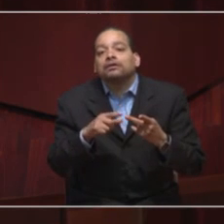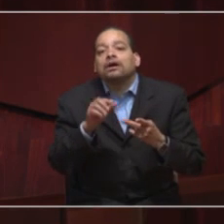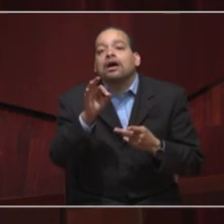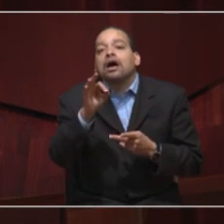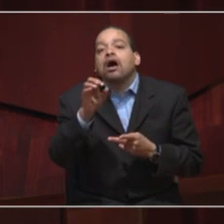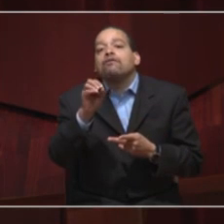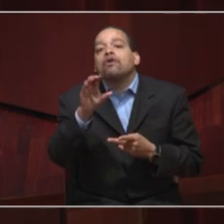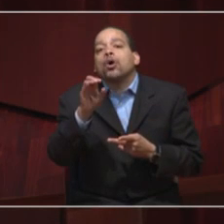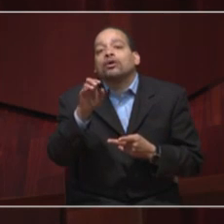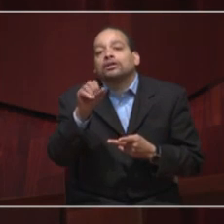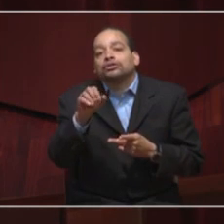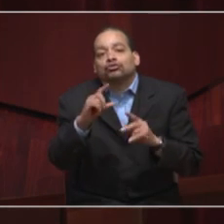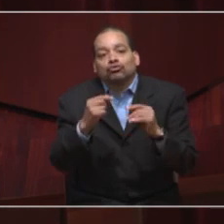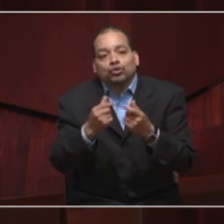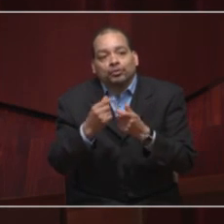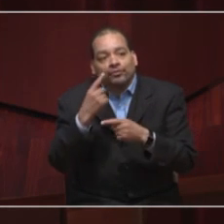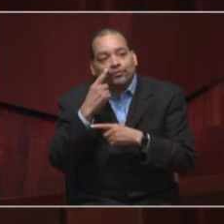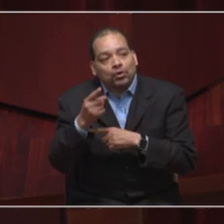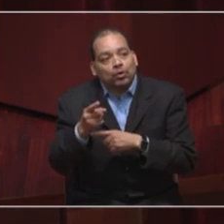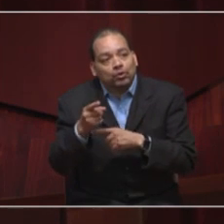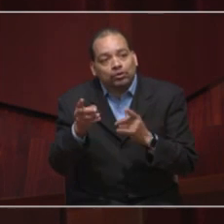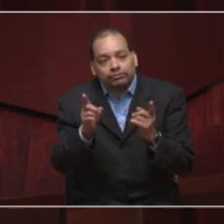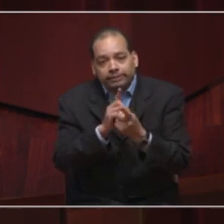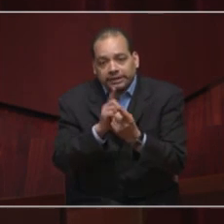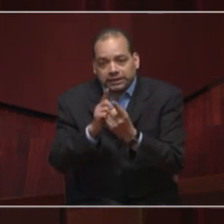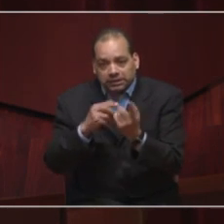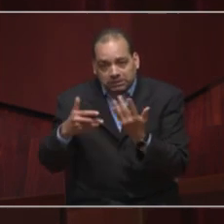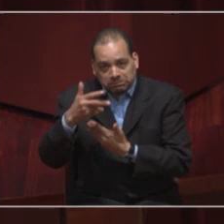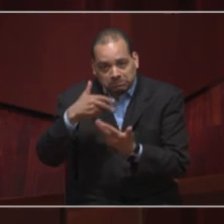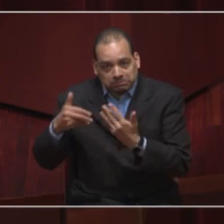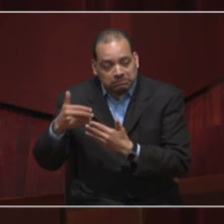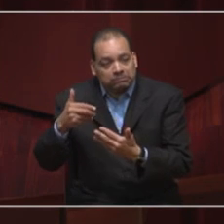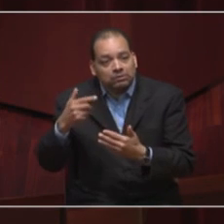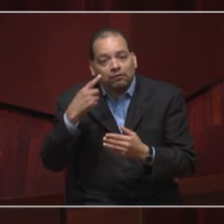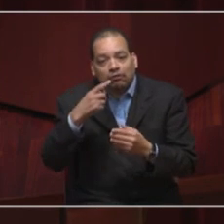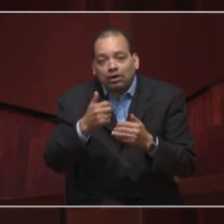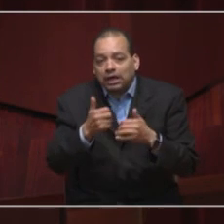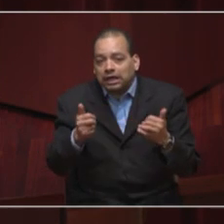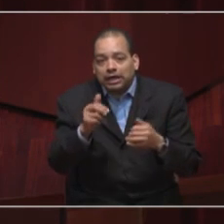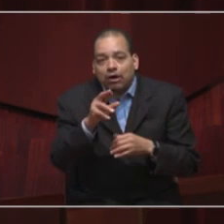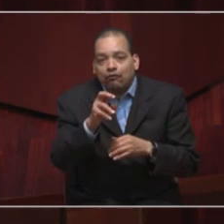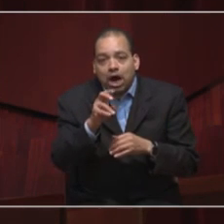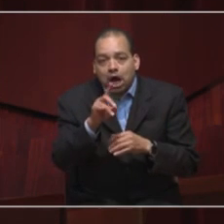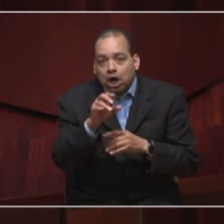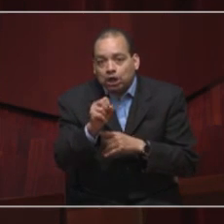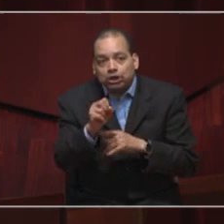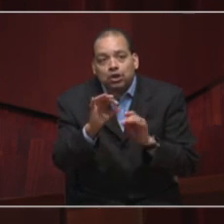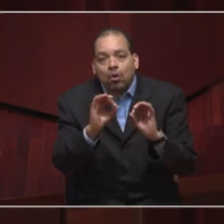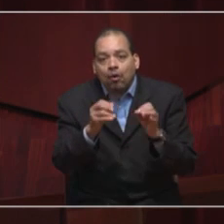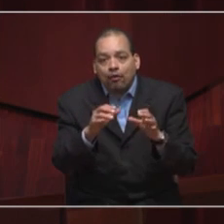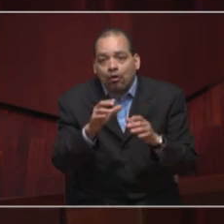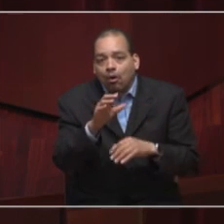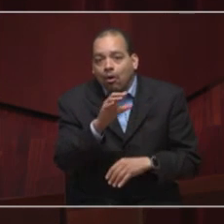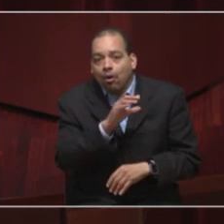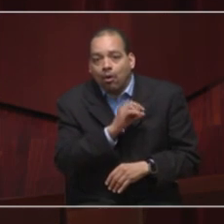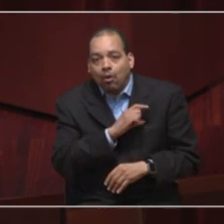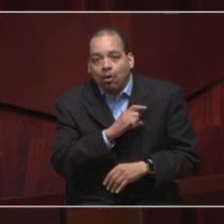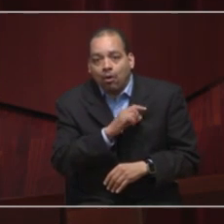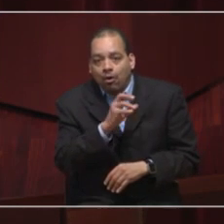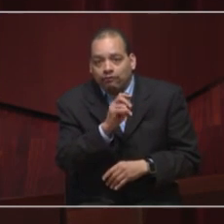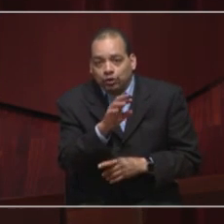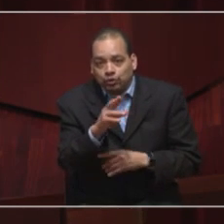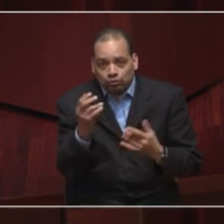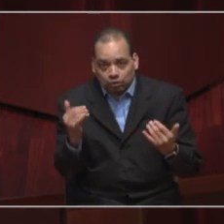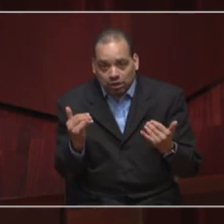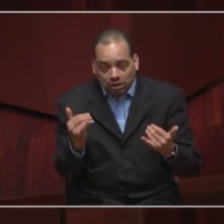for the meet and greet today are open to any records officer that can attend today. This is going to be the last focus group, and we would love to get your input